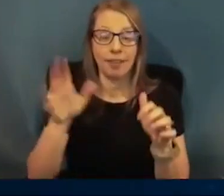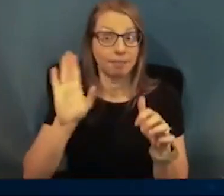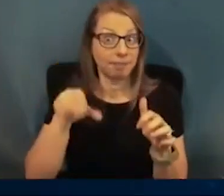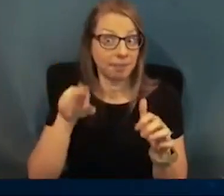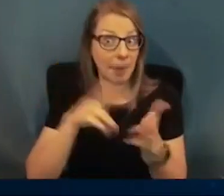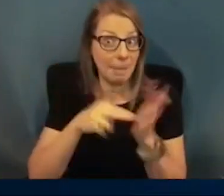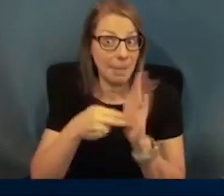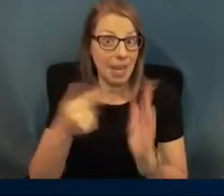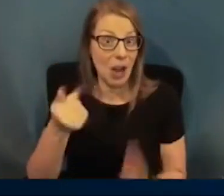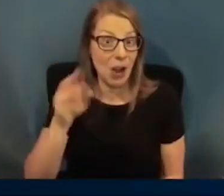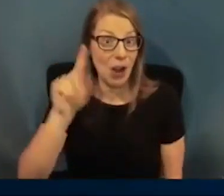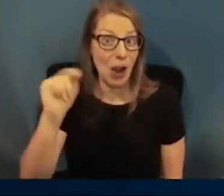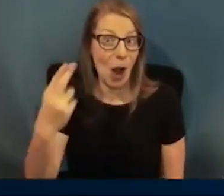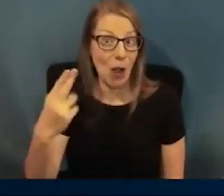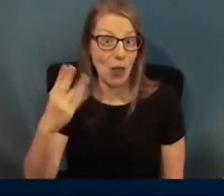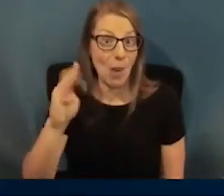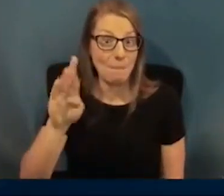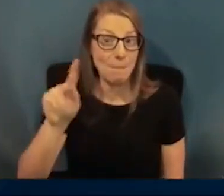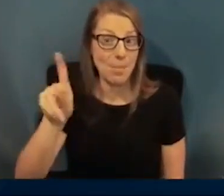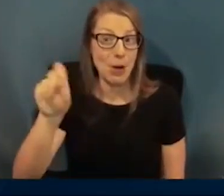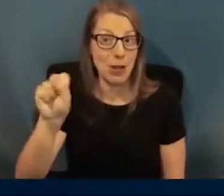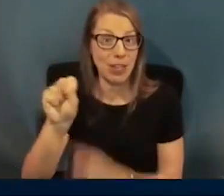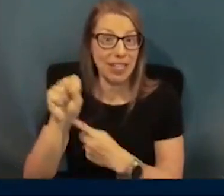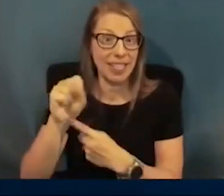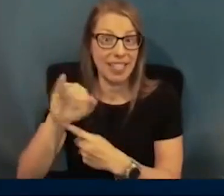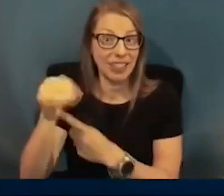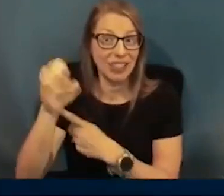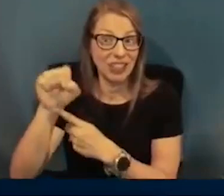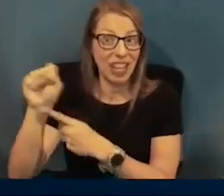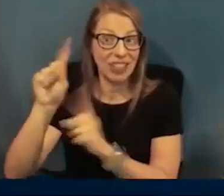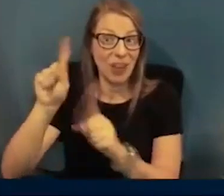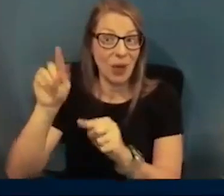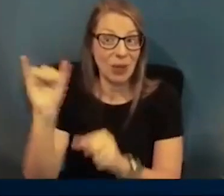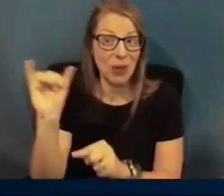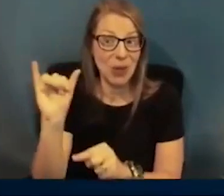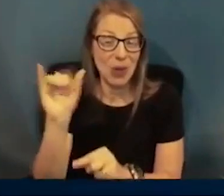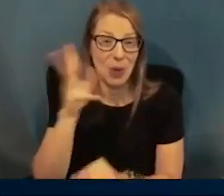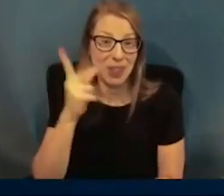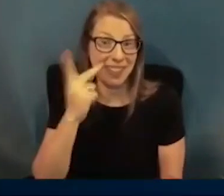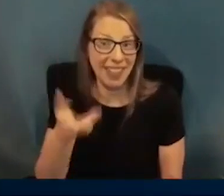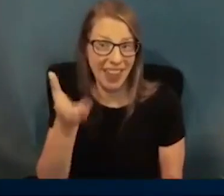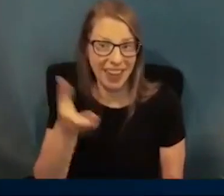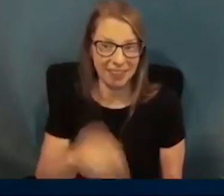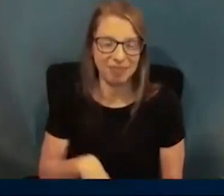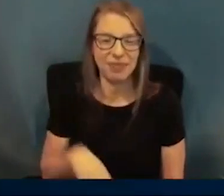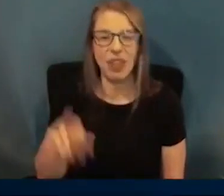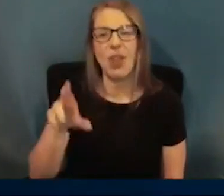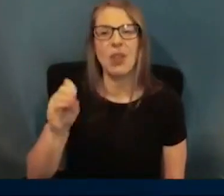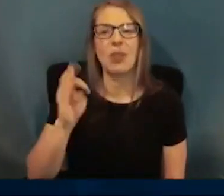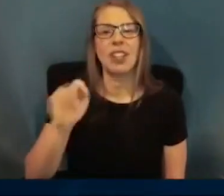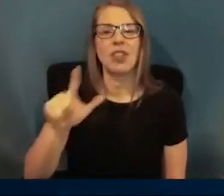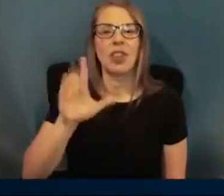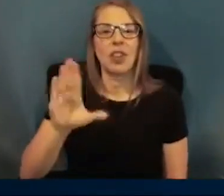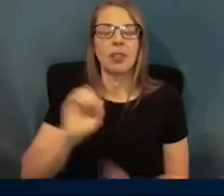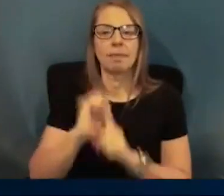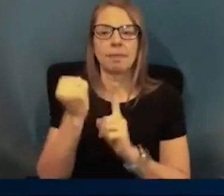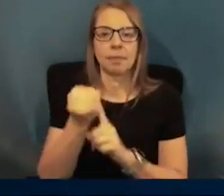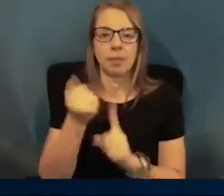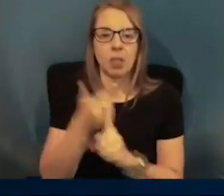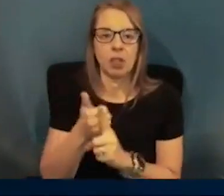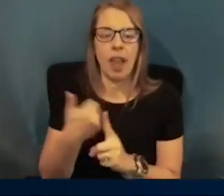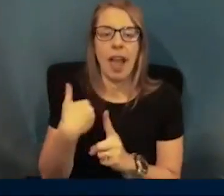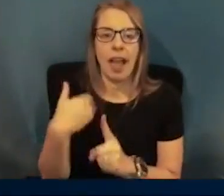Because I am. And I think Jess is going too. I am. I'll see you there. All right. Here's Rachel's situation, though. She does have stage